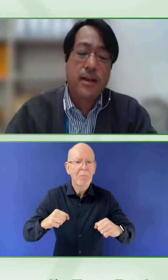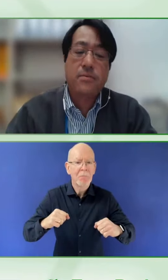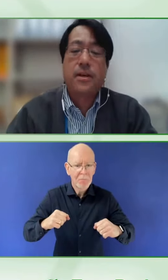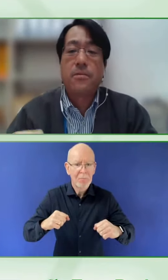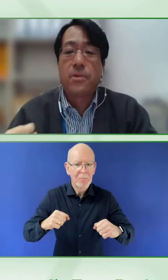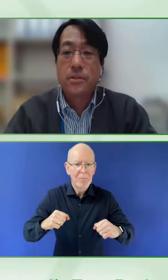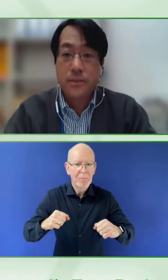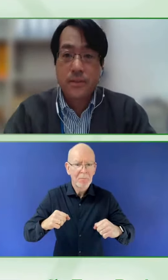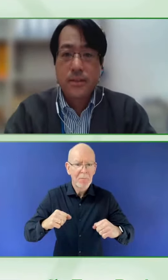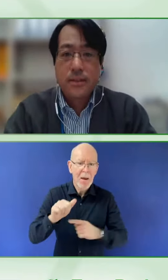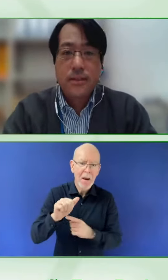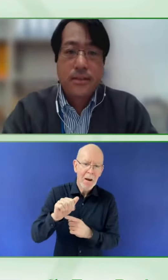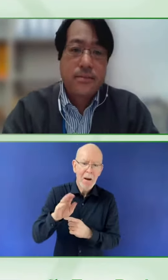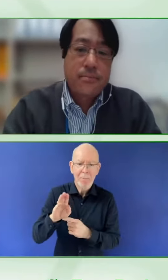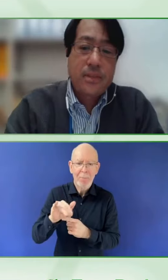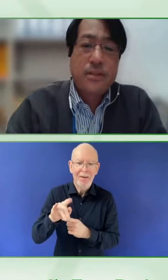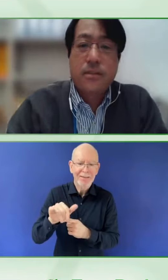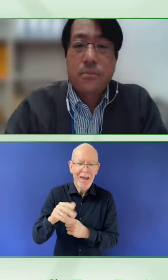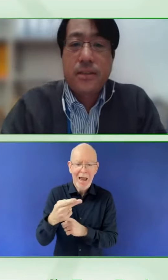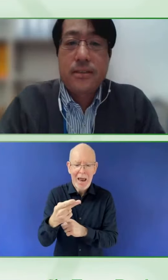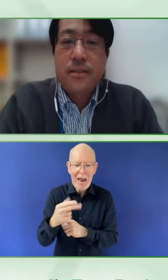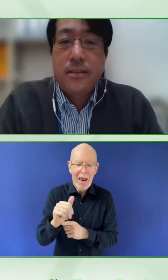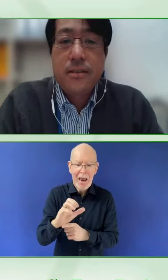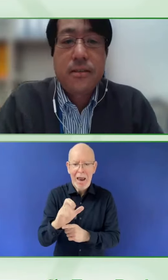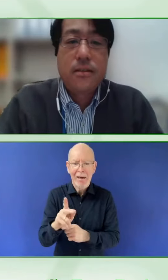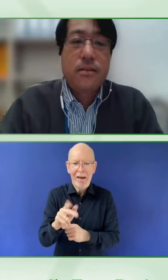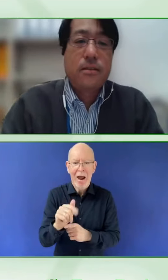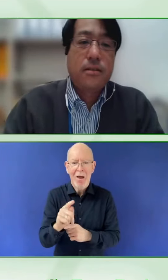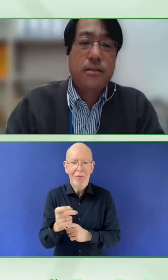to become impossible. Next, please.